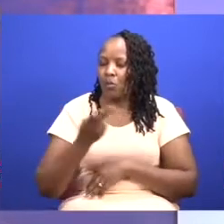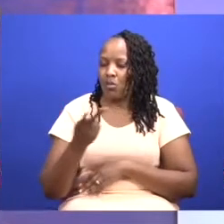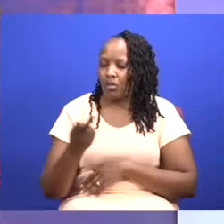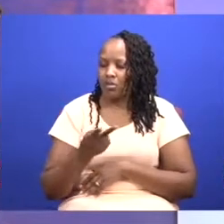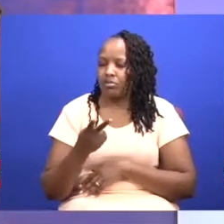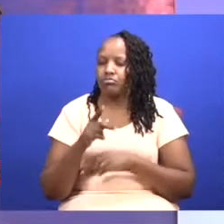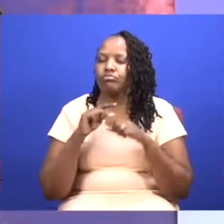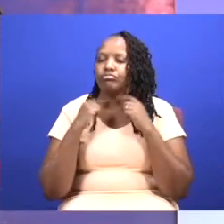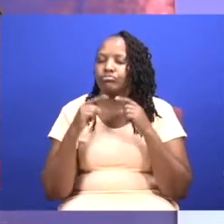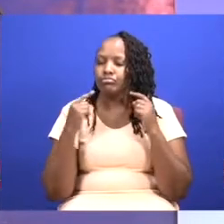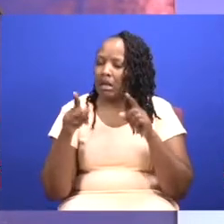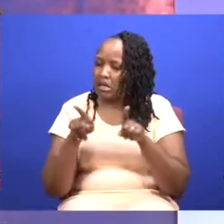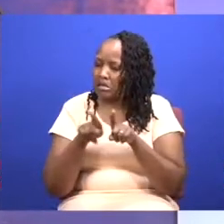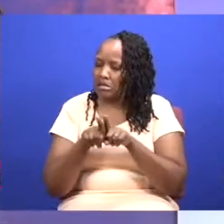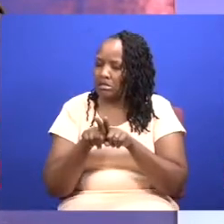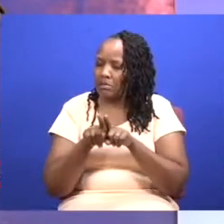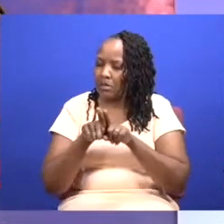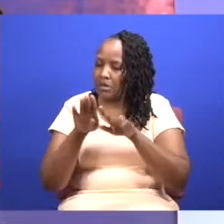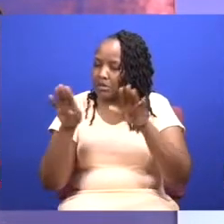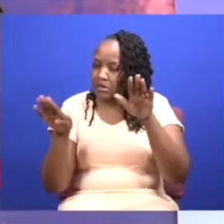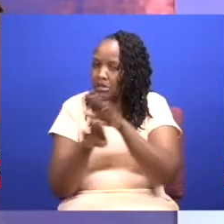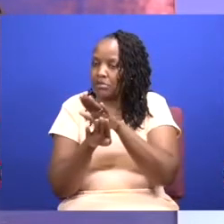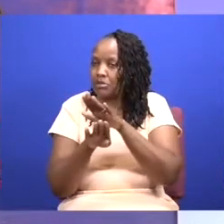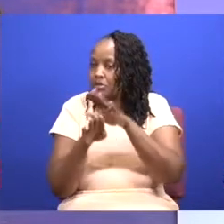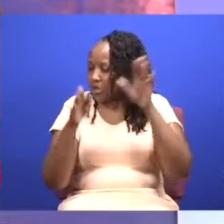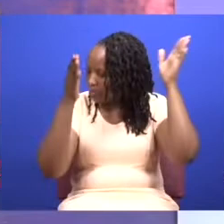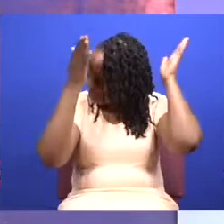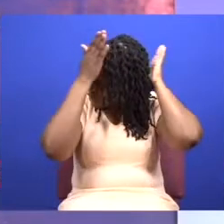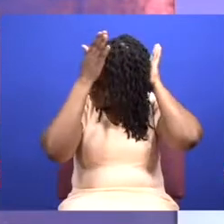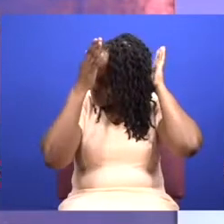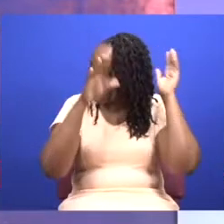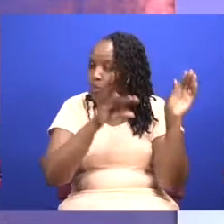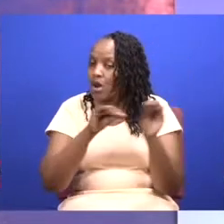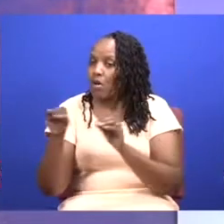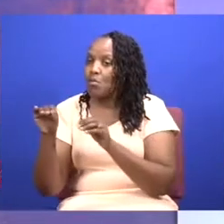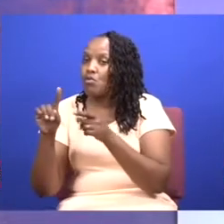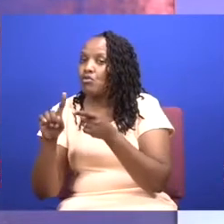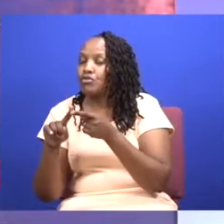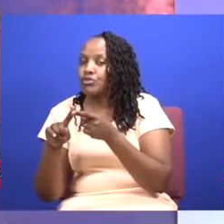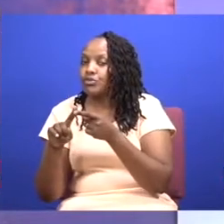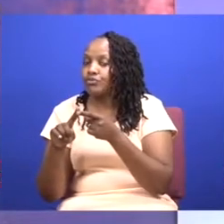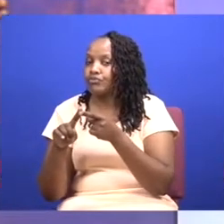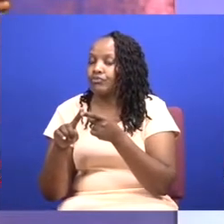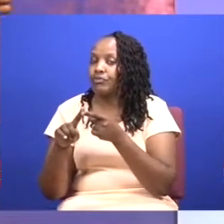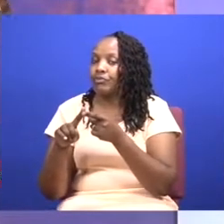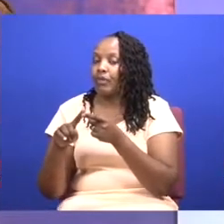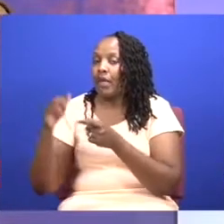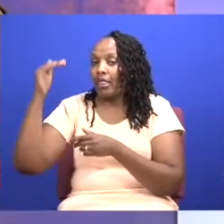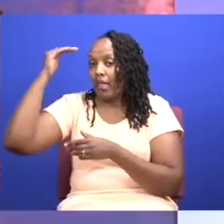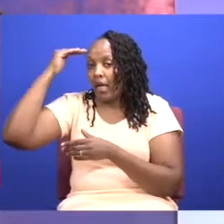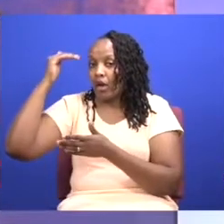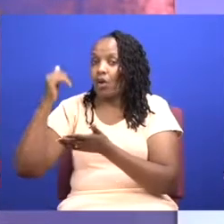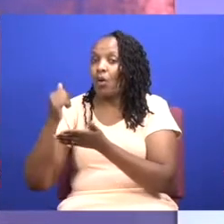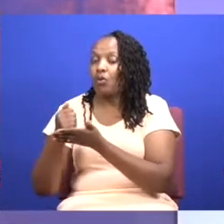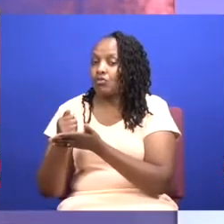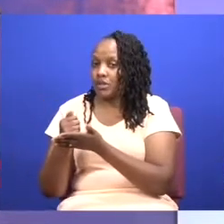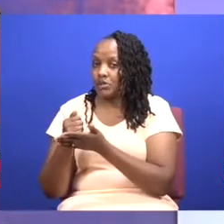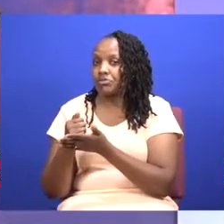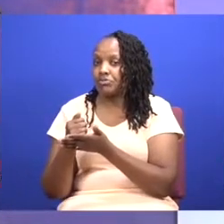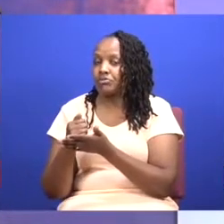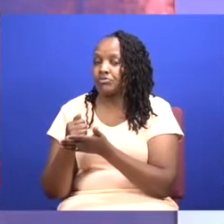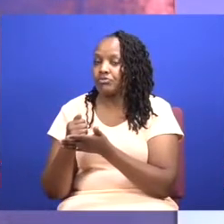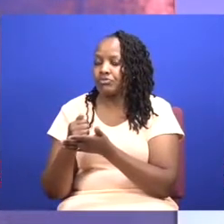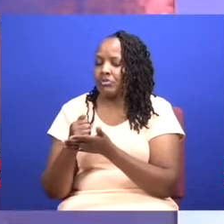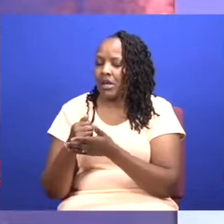also Deputy Bishop John Carita will go to the headquarters. Let's pray that God will guide them as they settle